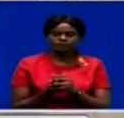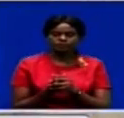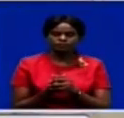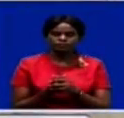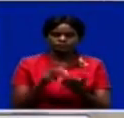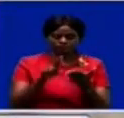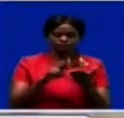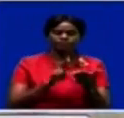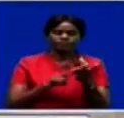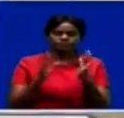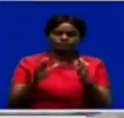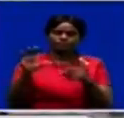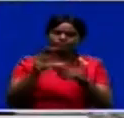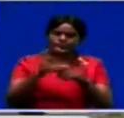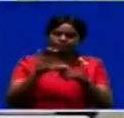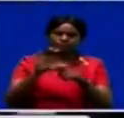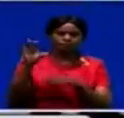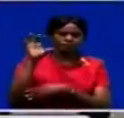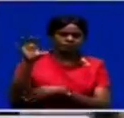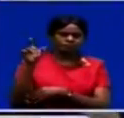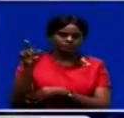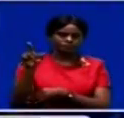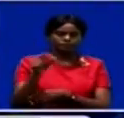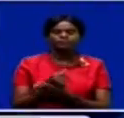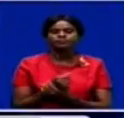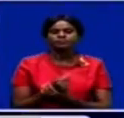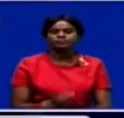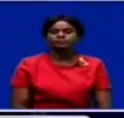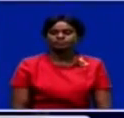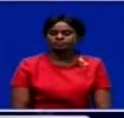Chingambo reporting from the Copperbelt province for Zanis.